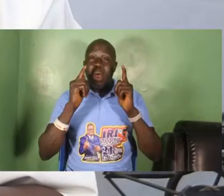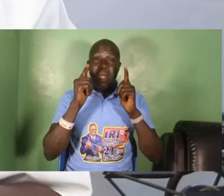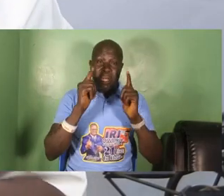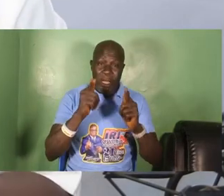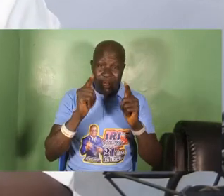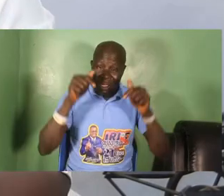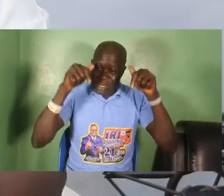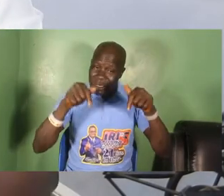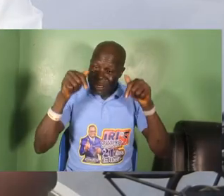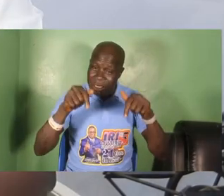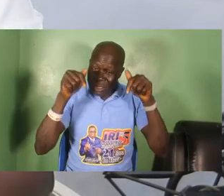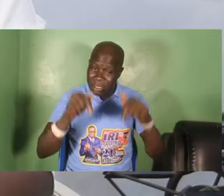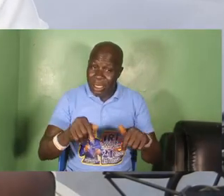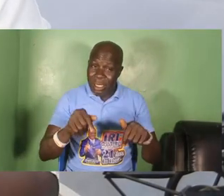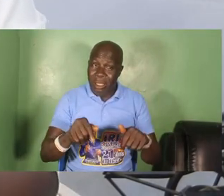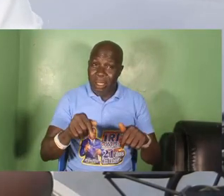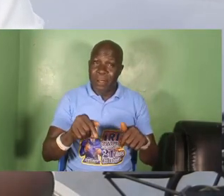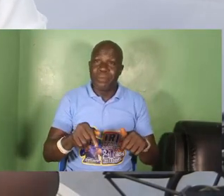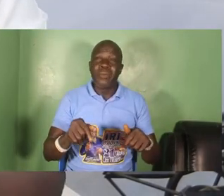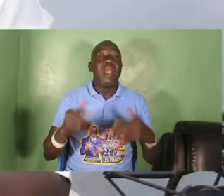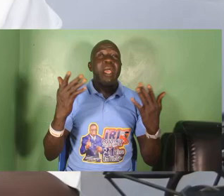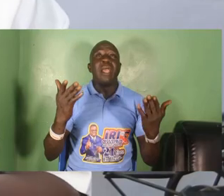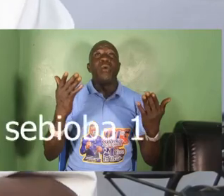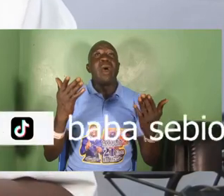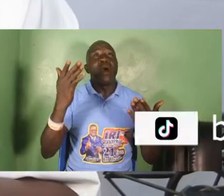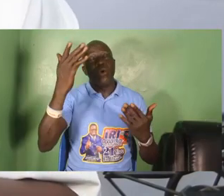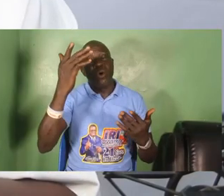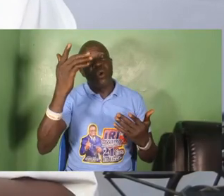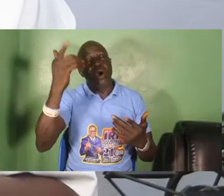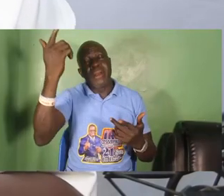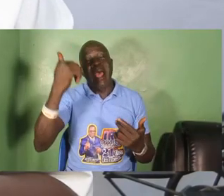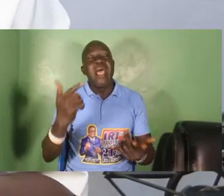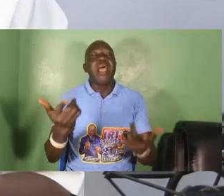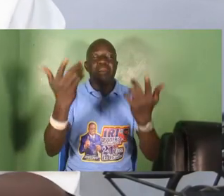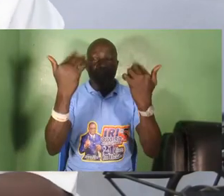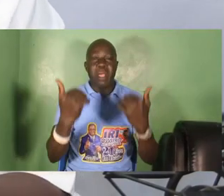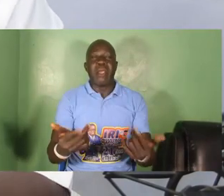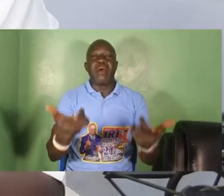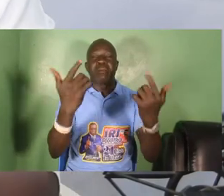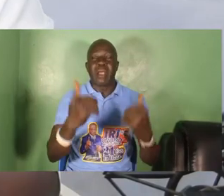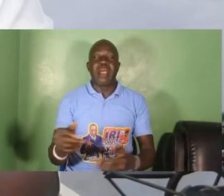I want to remind you that.